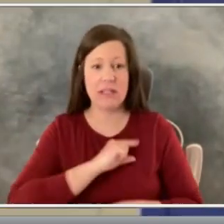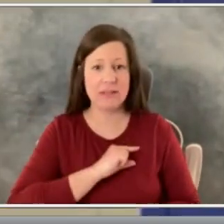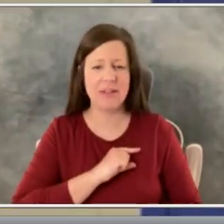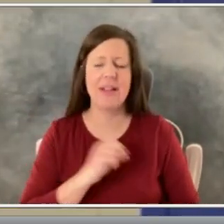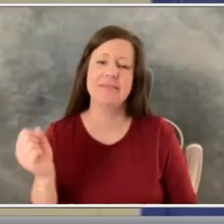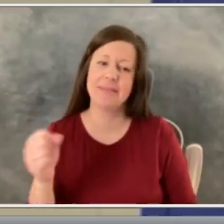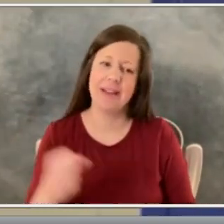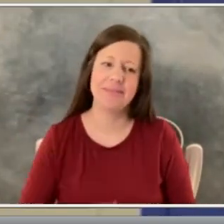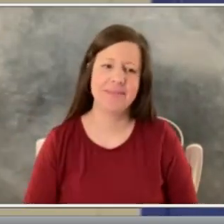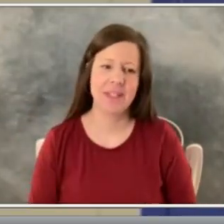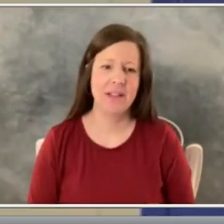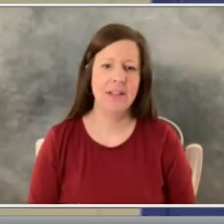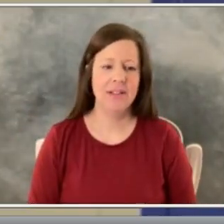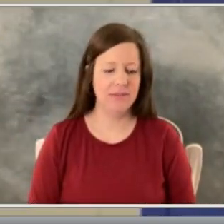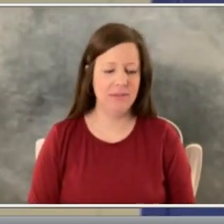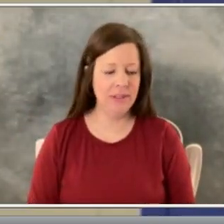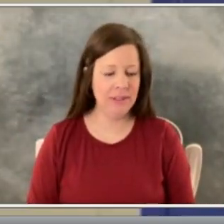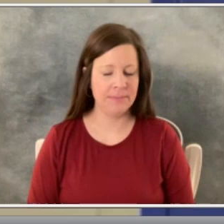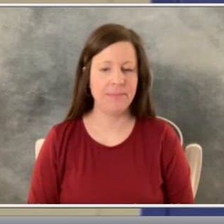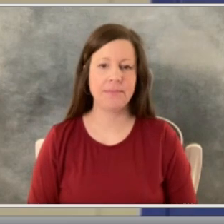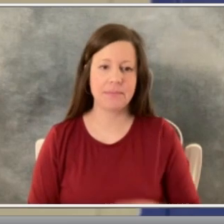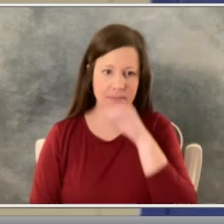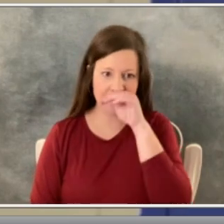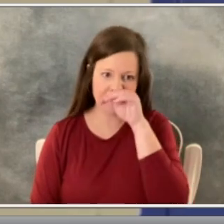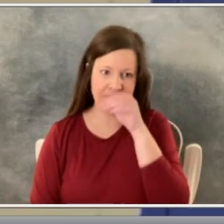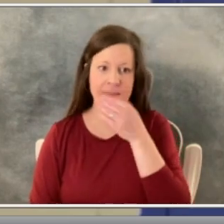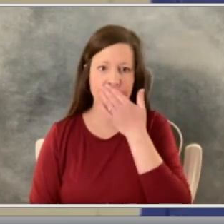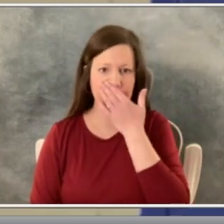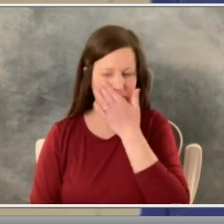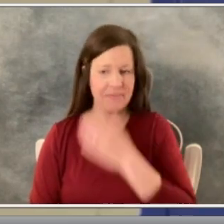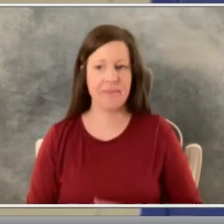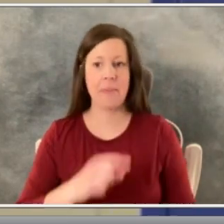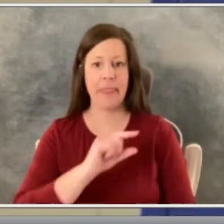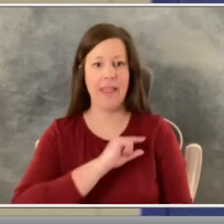Yeah, your guilt comes,